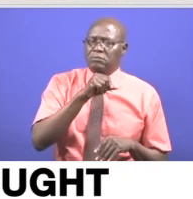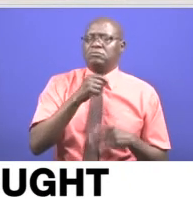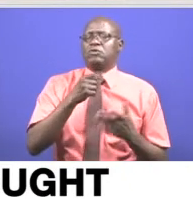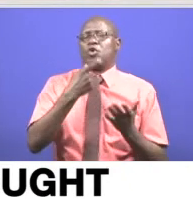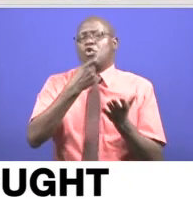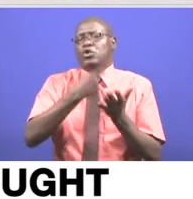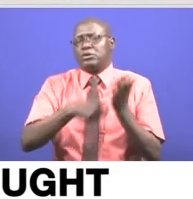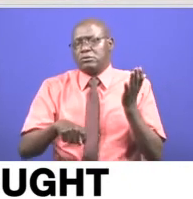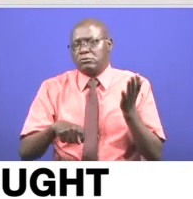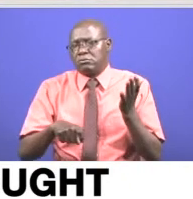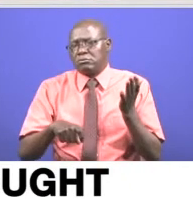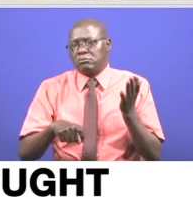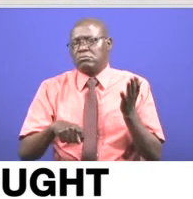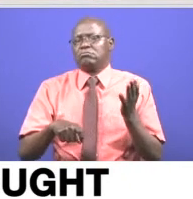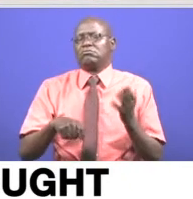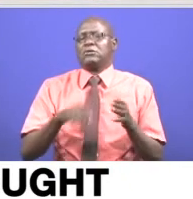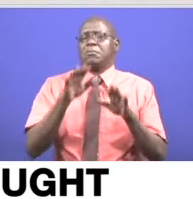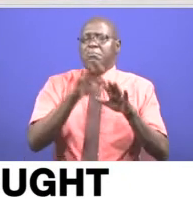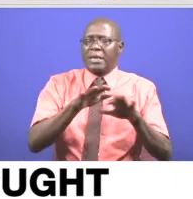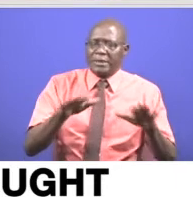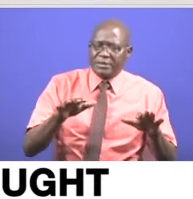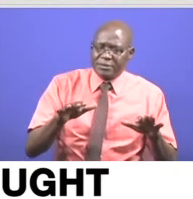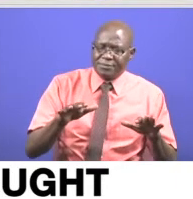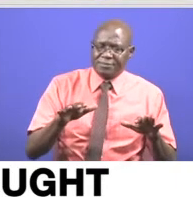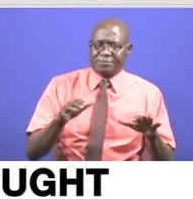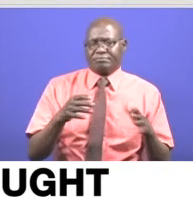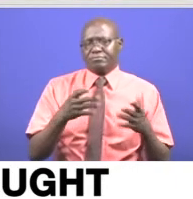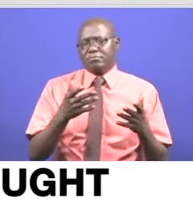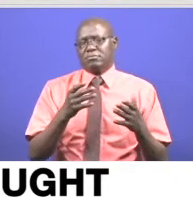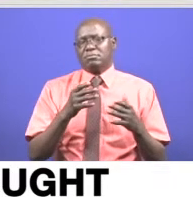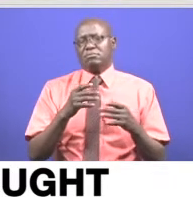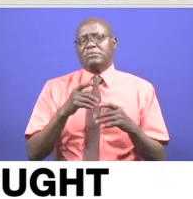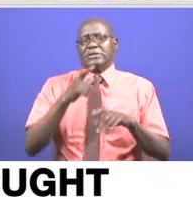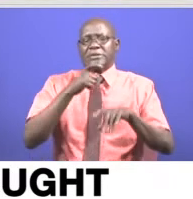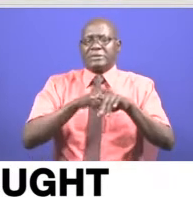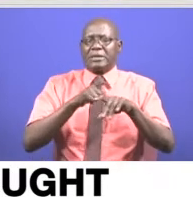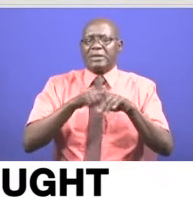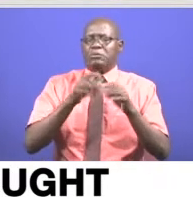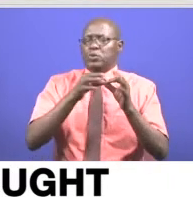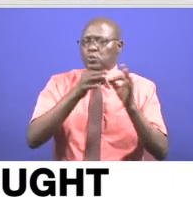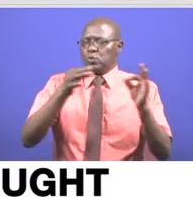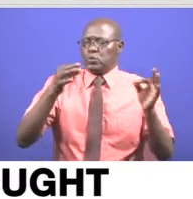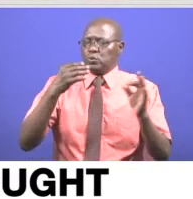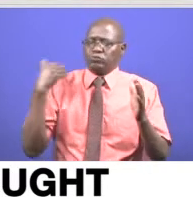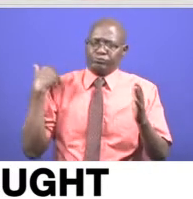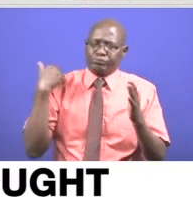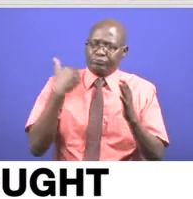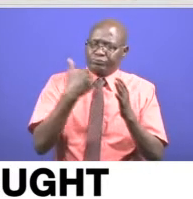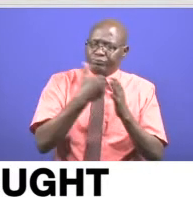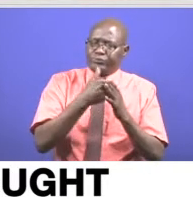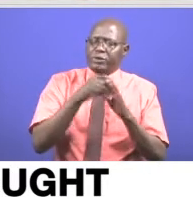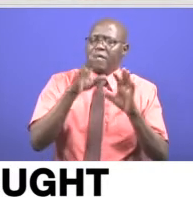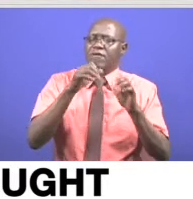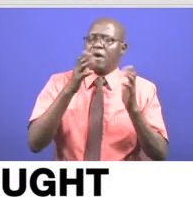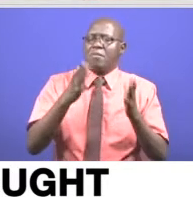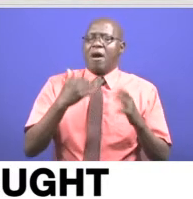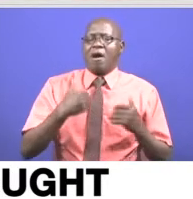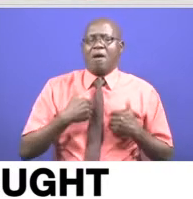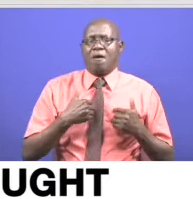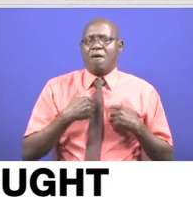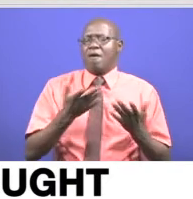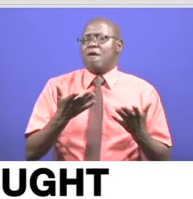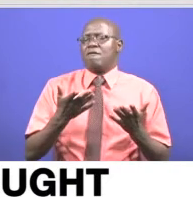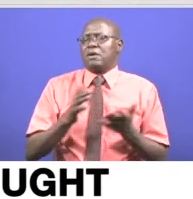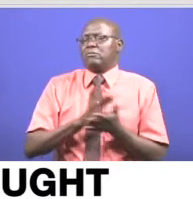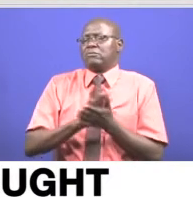cost, complaining about the market. So over a period of time, the farmer has no incentive to